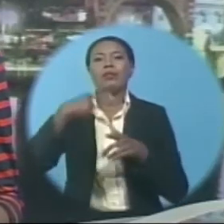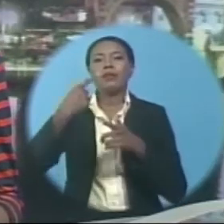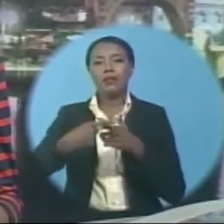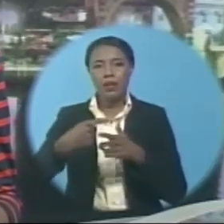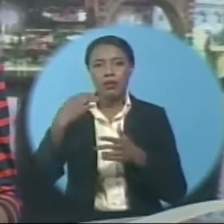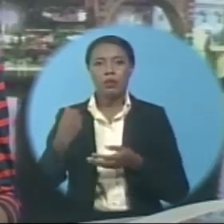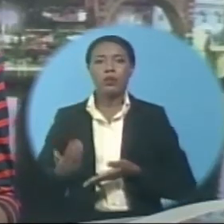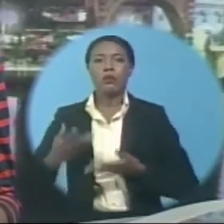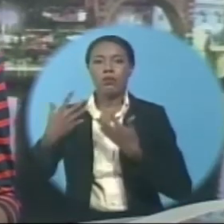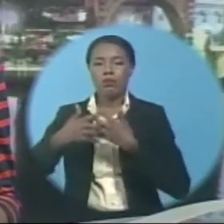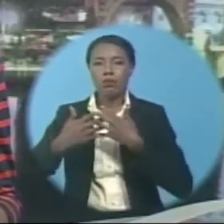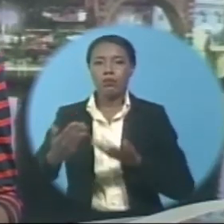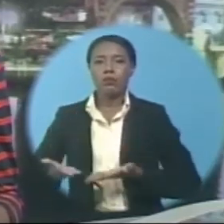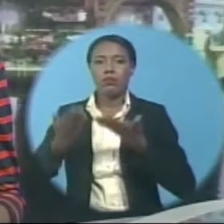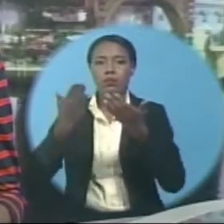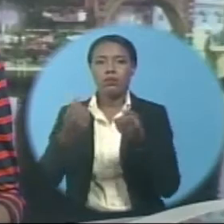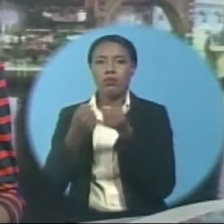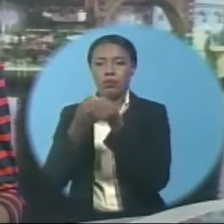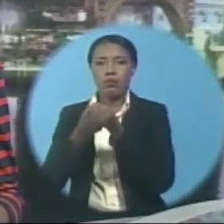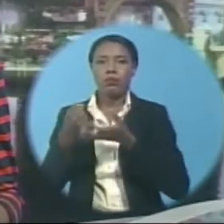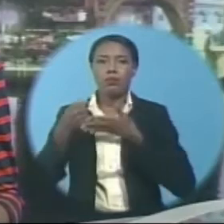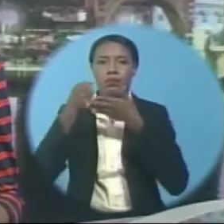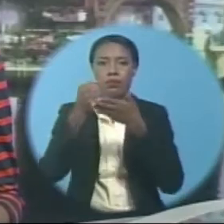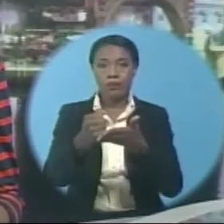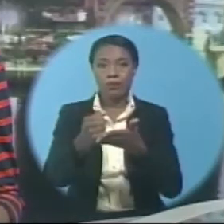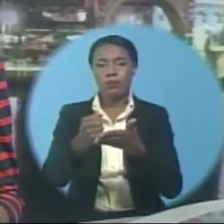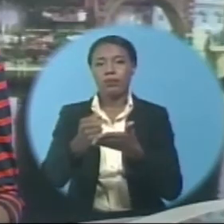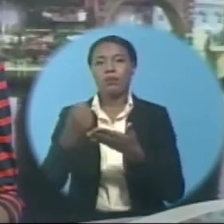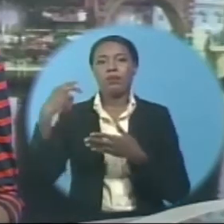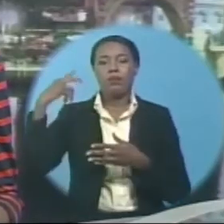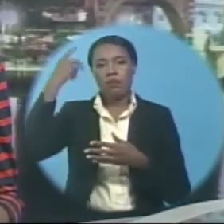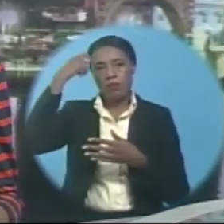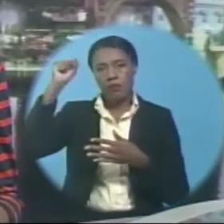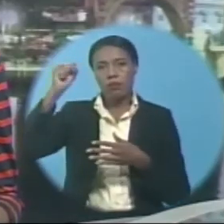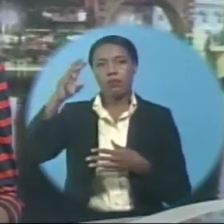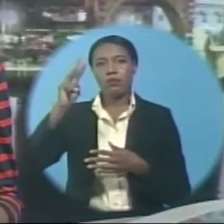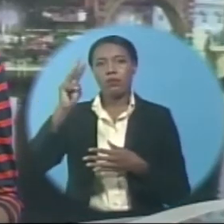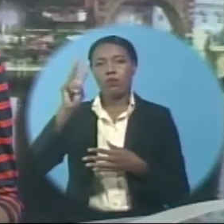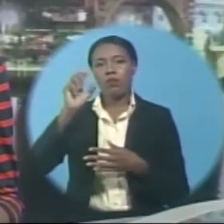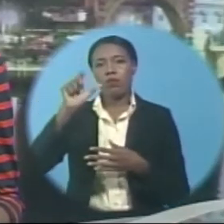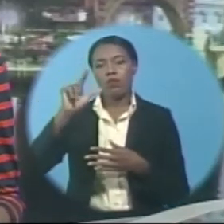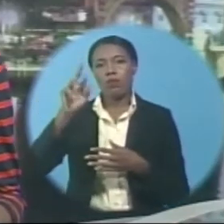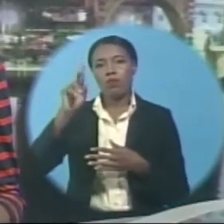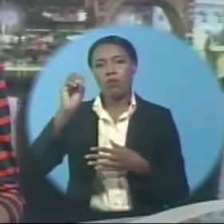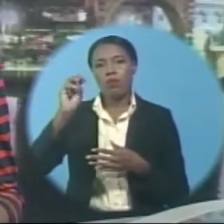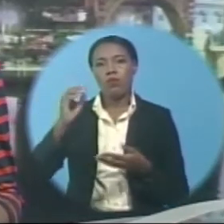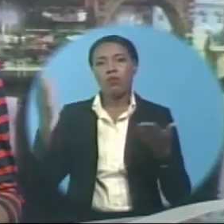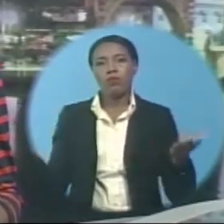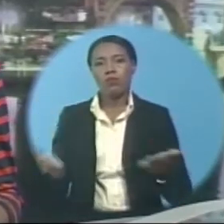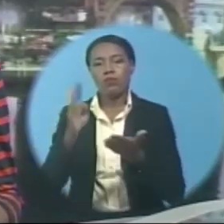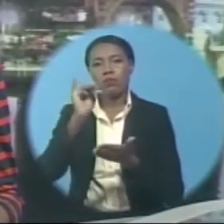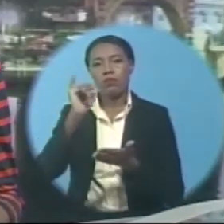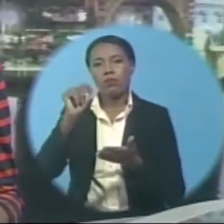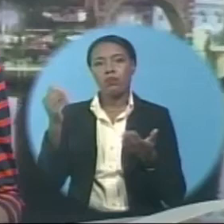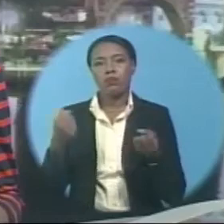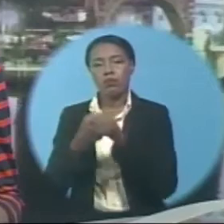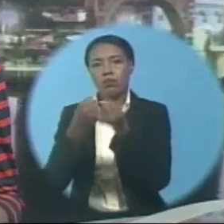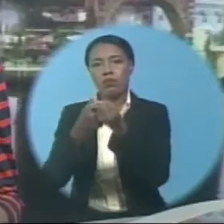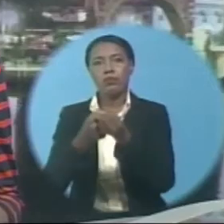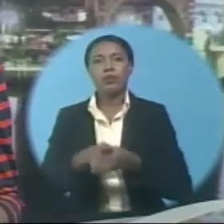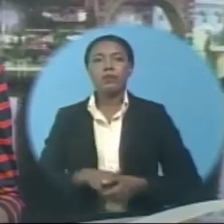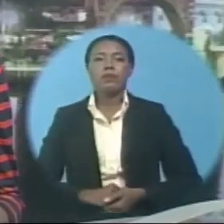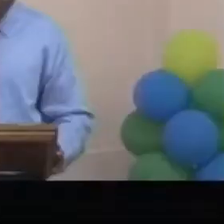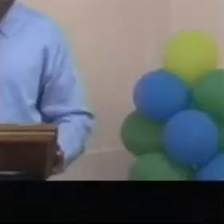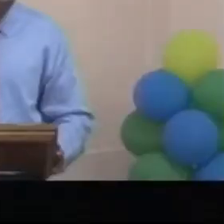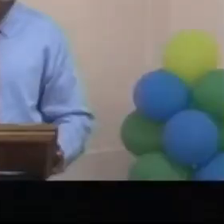charity arm of the association. President Marlon Walron encouraged people to support BIBA's fundraising efforts.